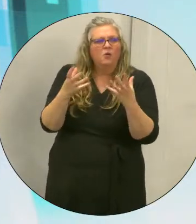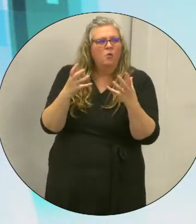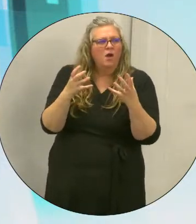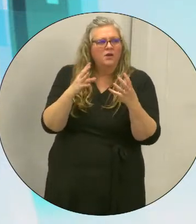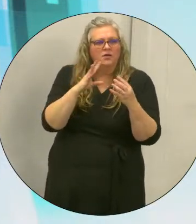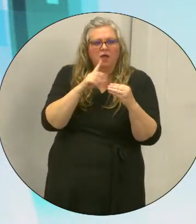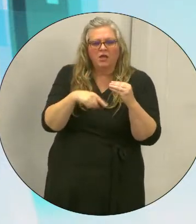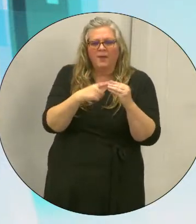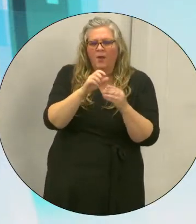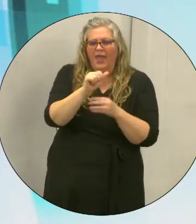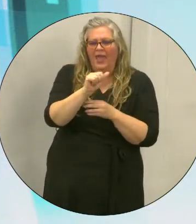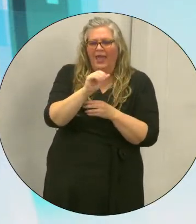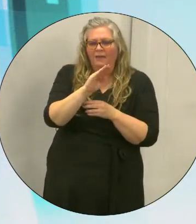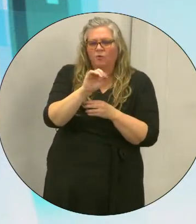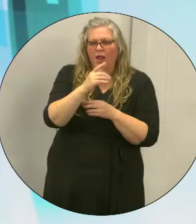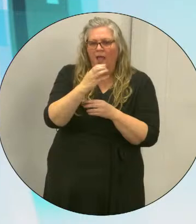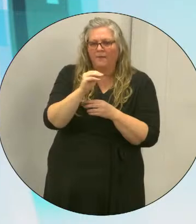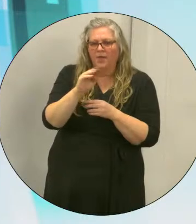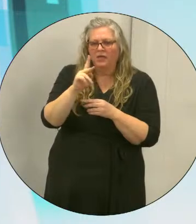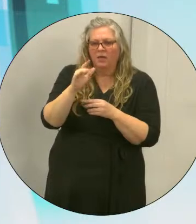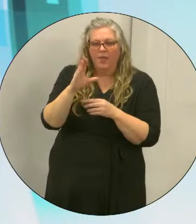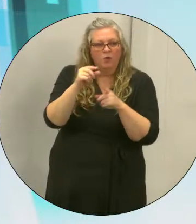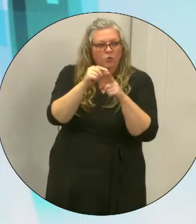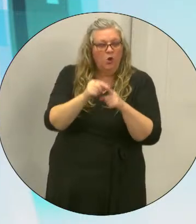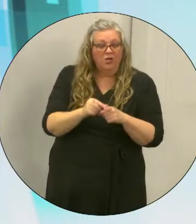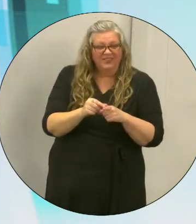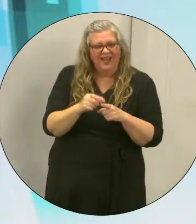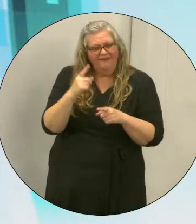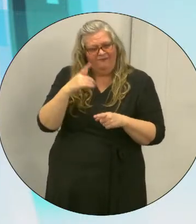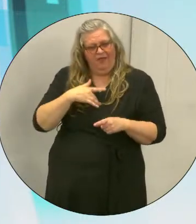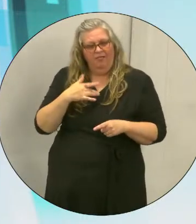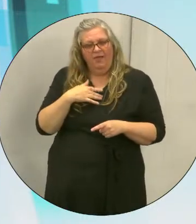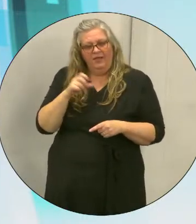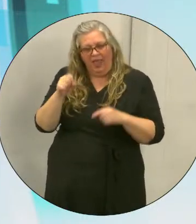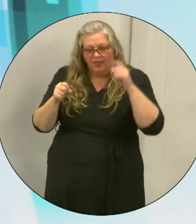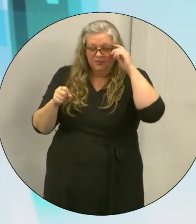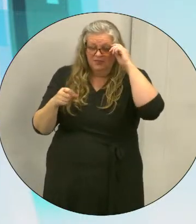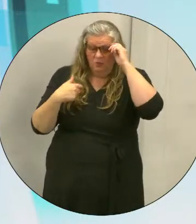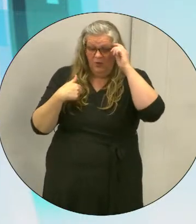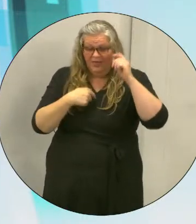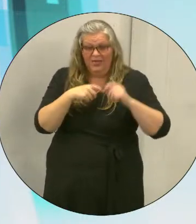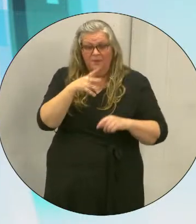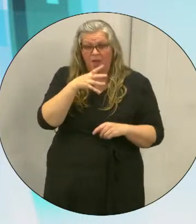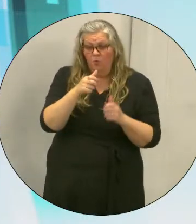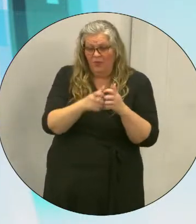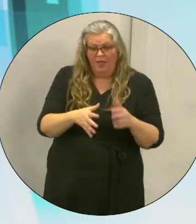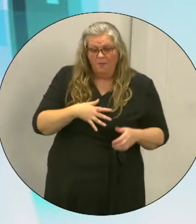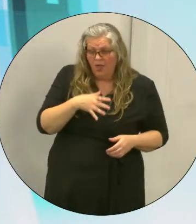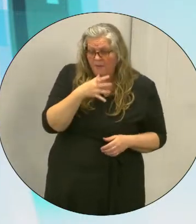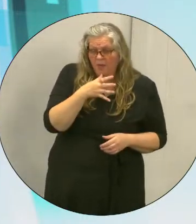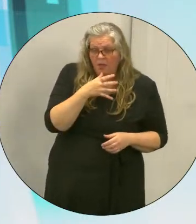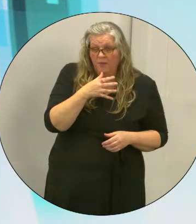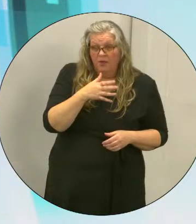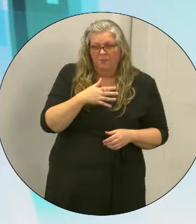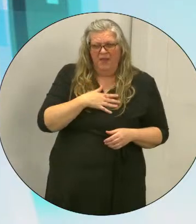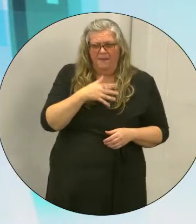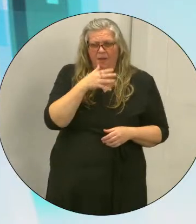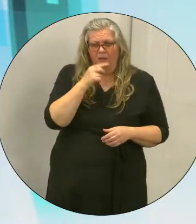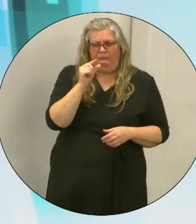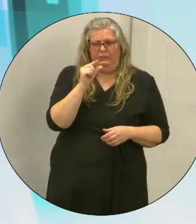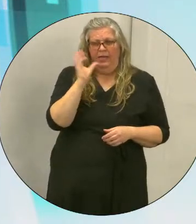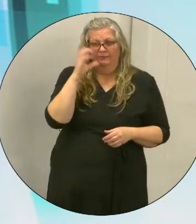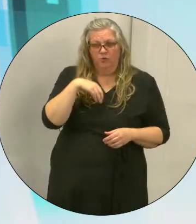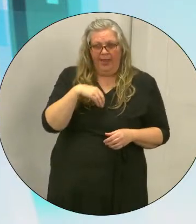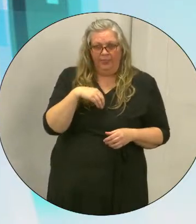Camejo's words. We do need a mother, because without my mother, even though she was a little strange at times and